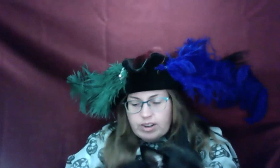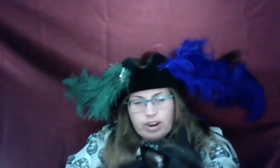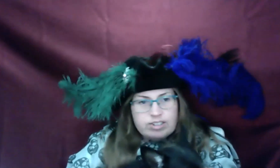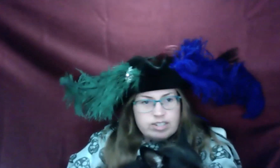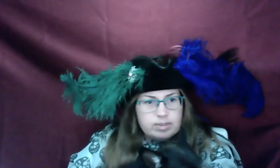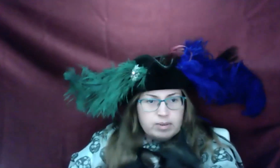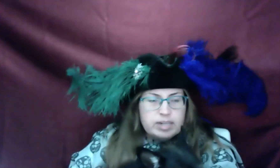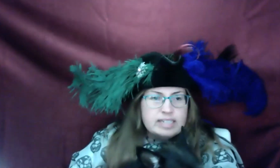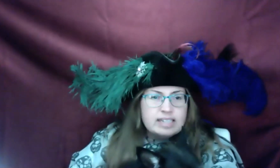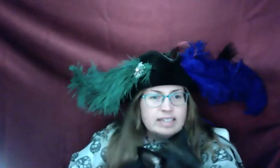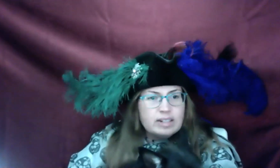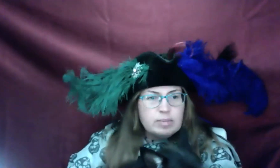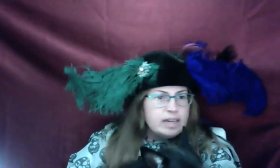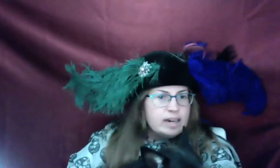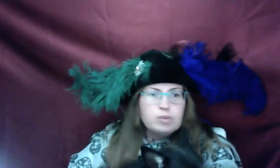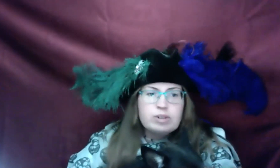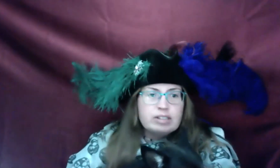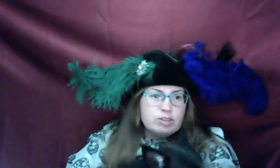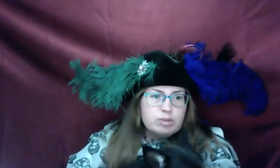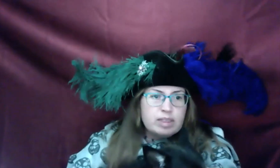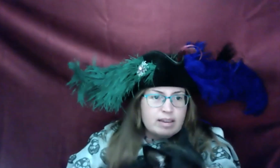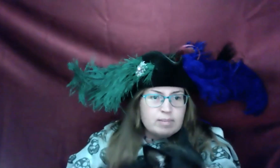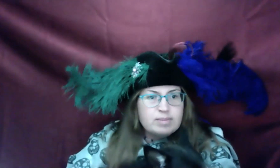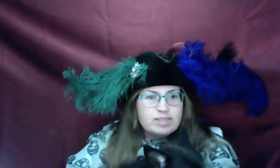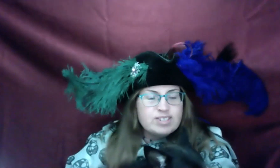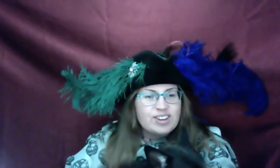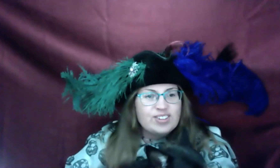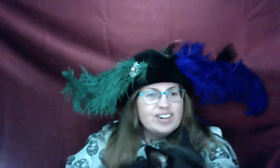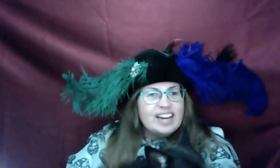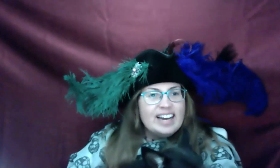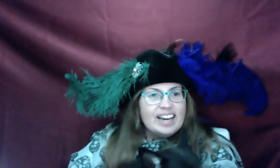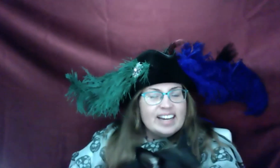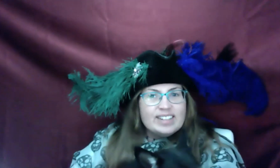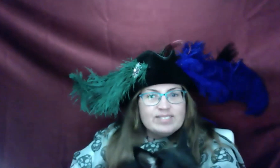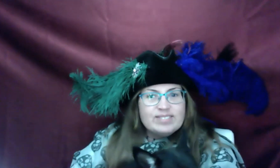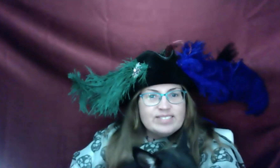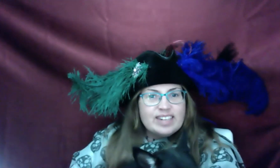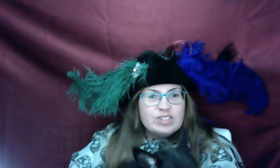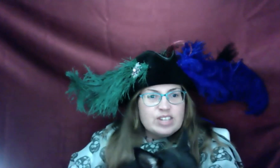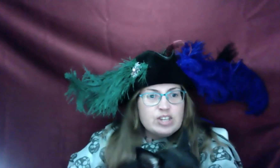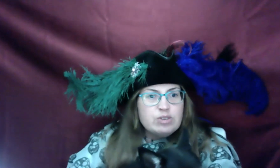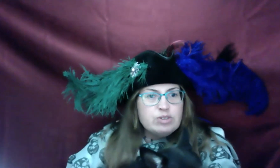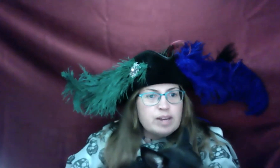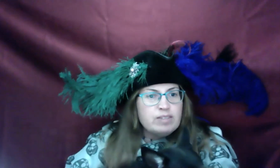incorporated cards into my readings a little bit. I'm really new with them, so not doing a huge amount of